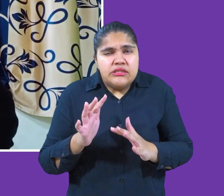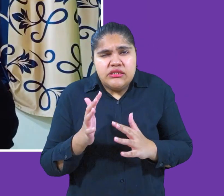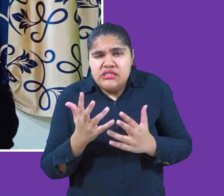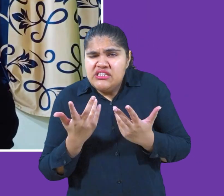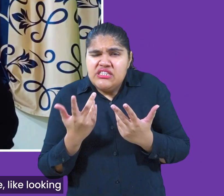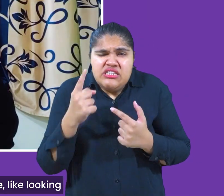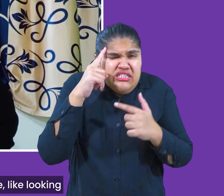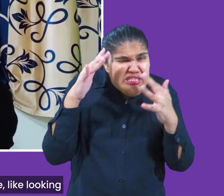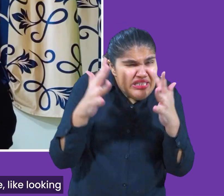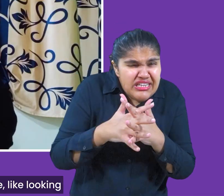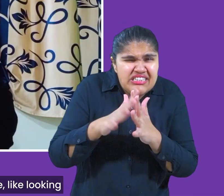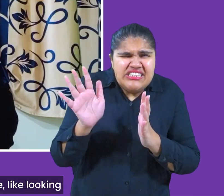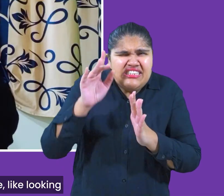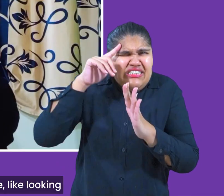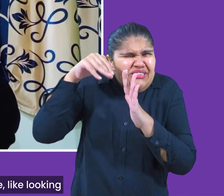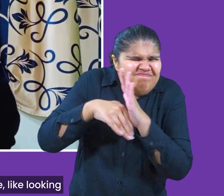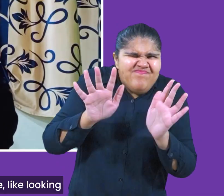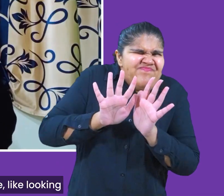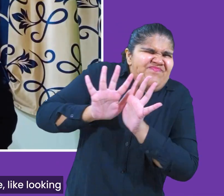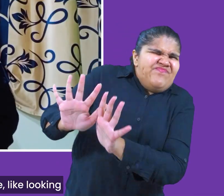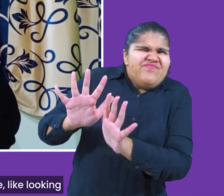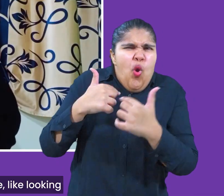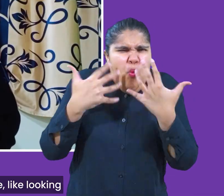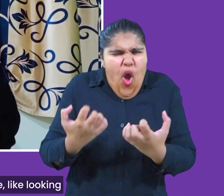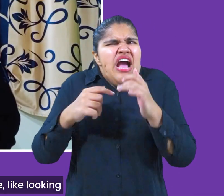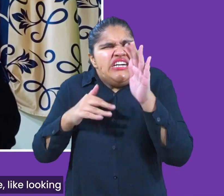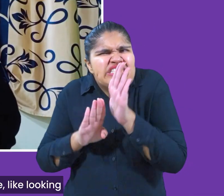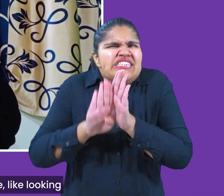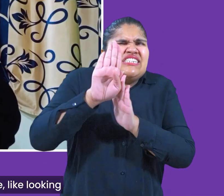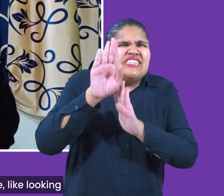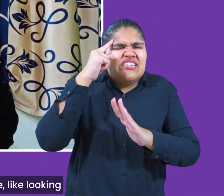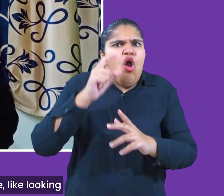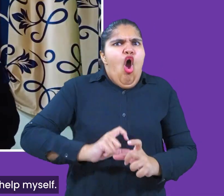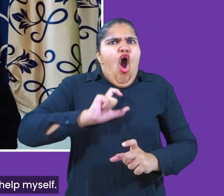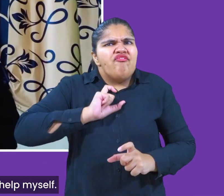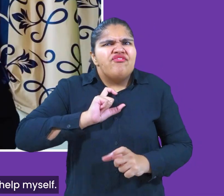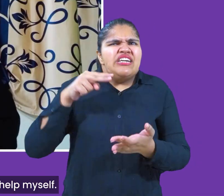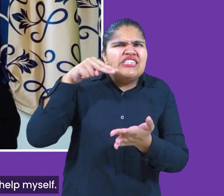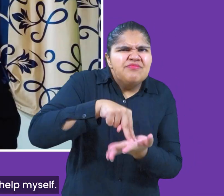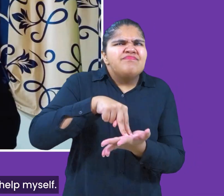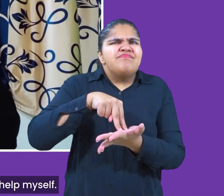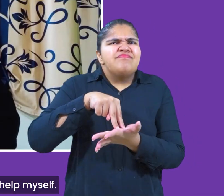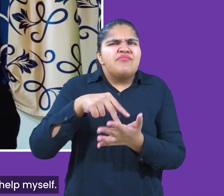am. So then slowly I started looking into